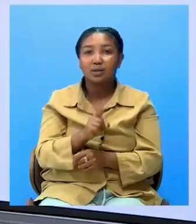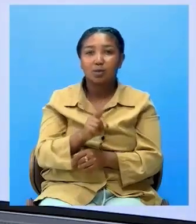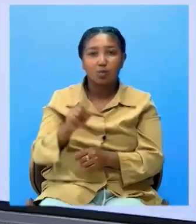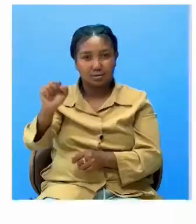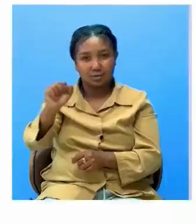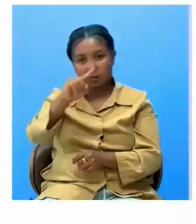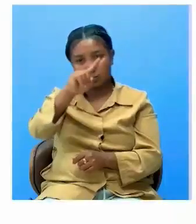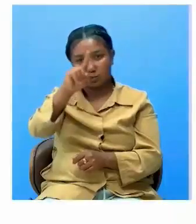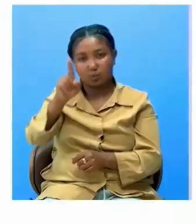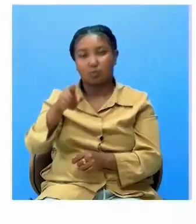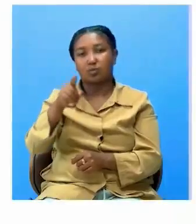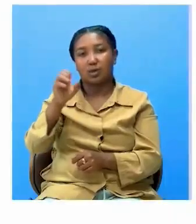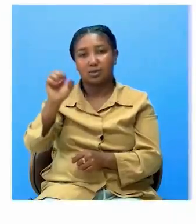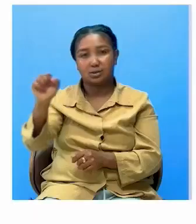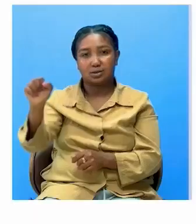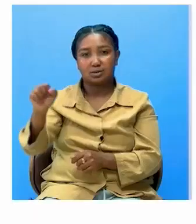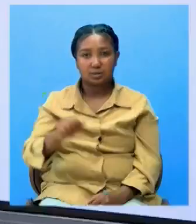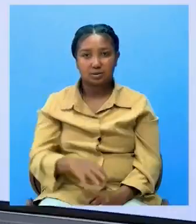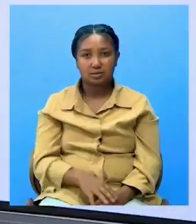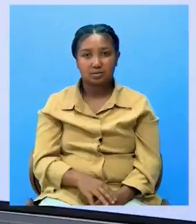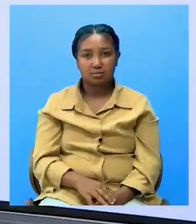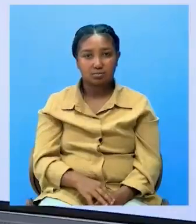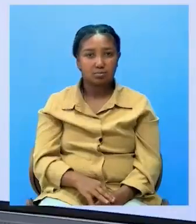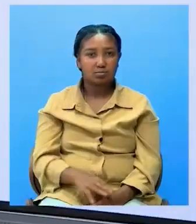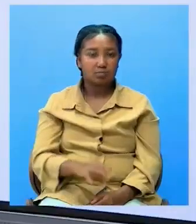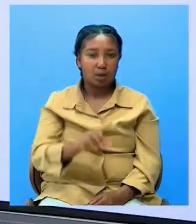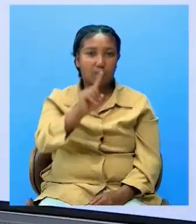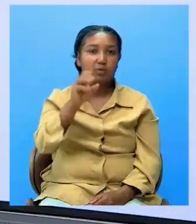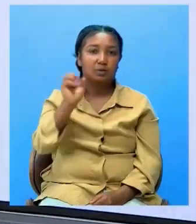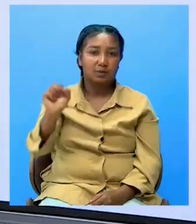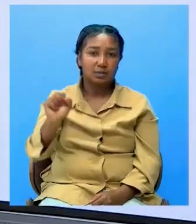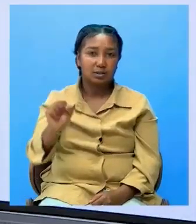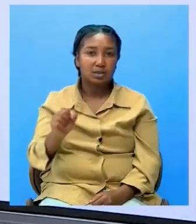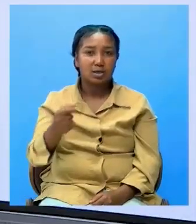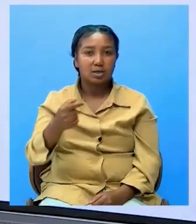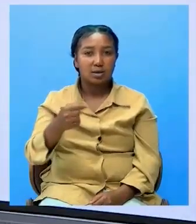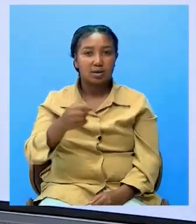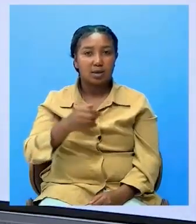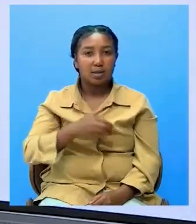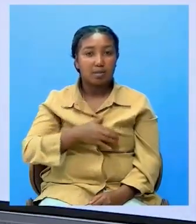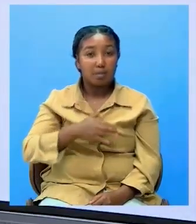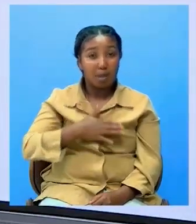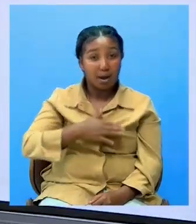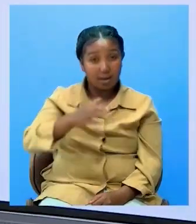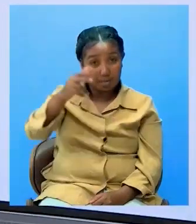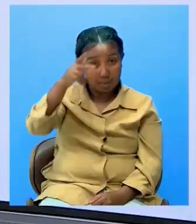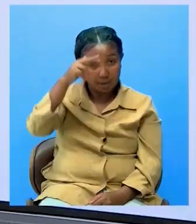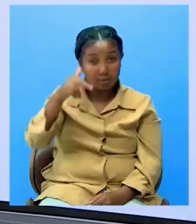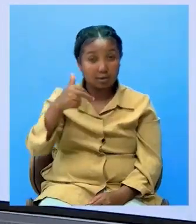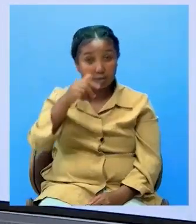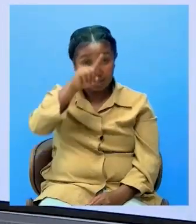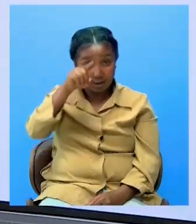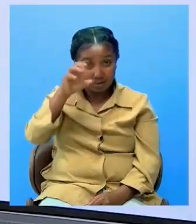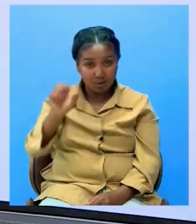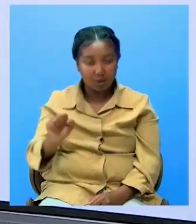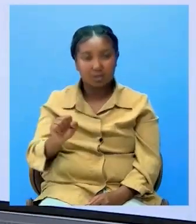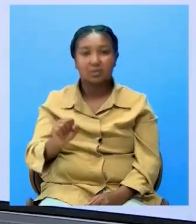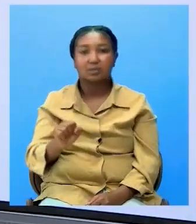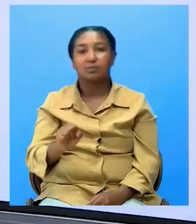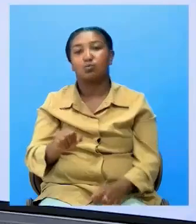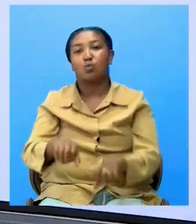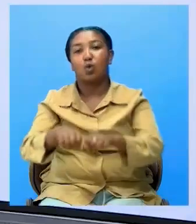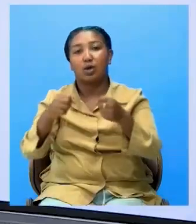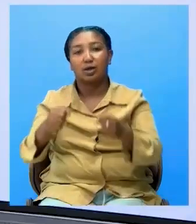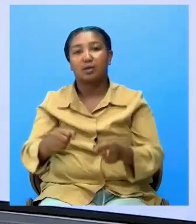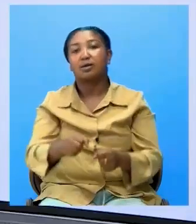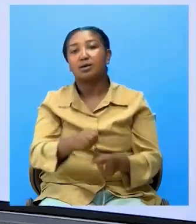here apostrophe. Okay, we have to put here apostrophe. My brother's mobile is broken.